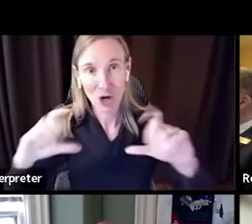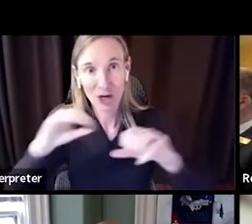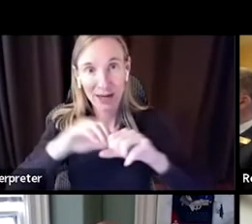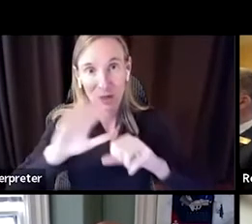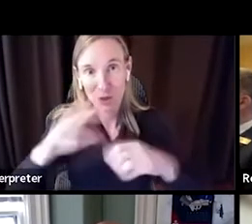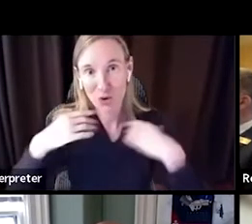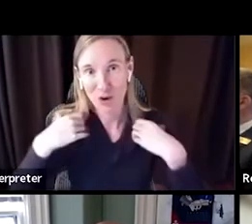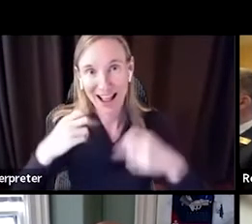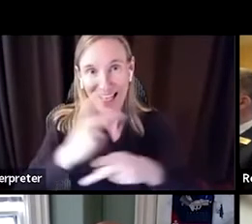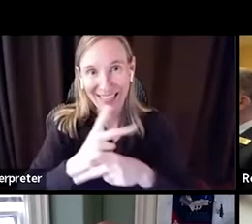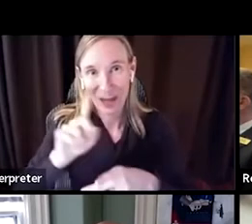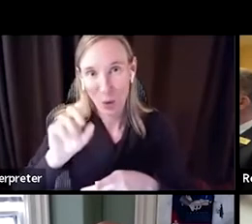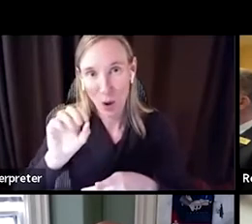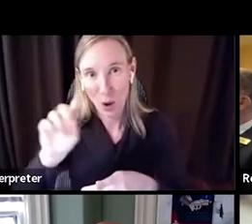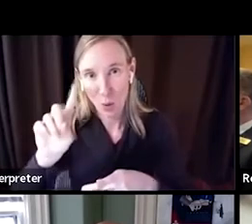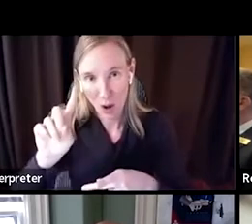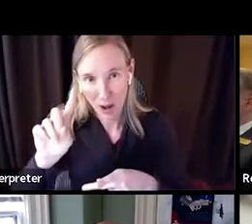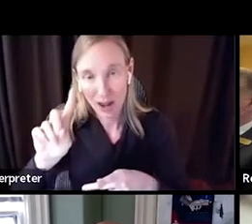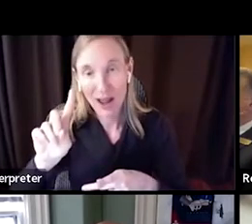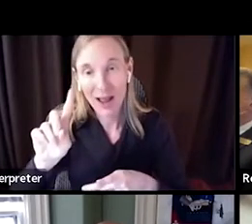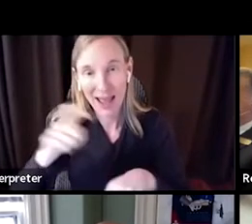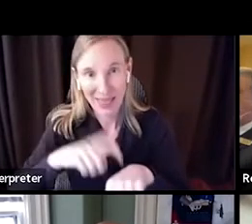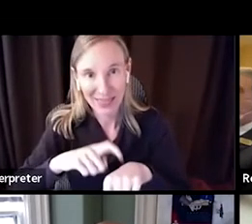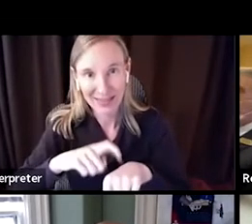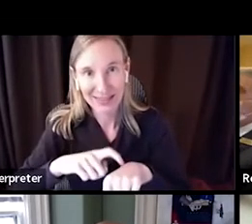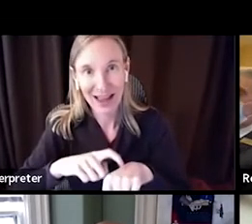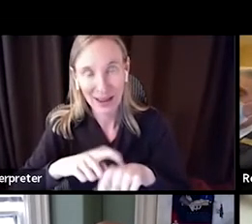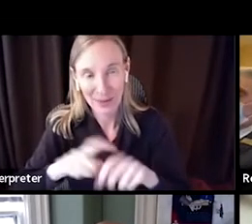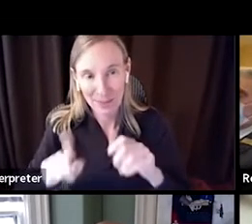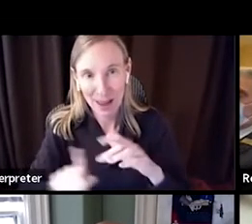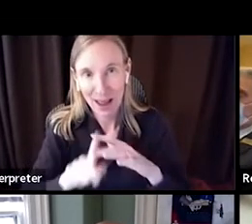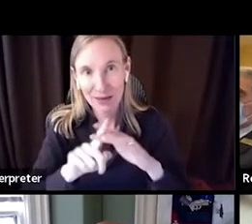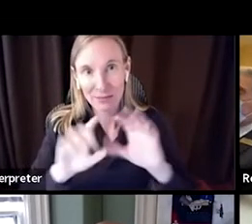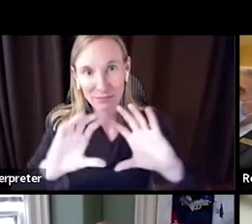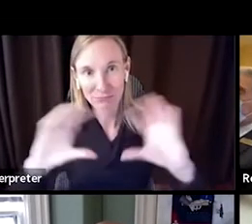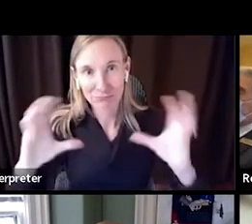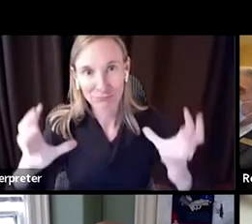101 that at the time had emerged small group and